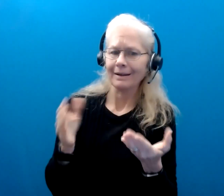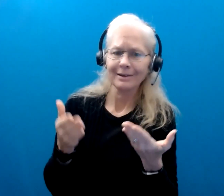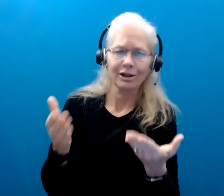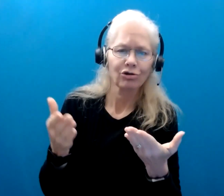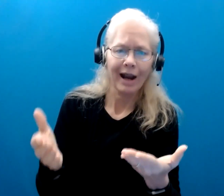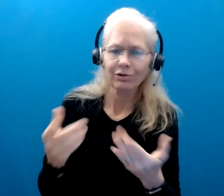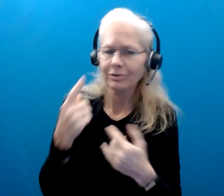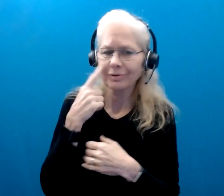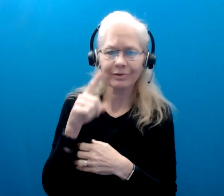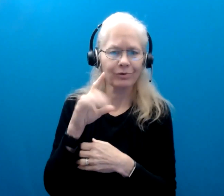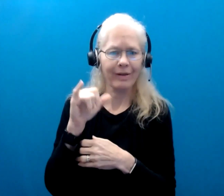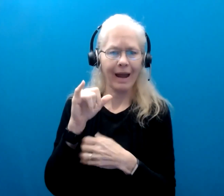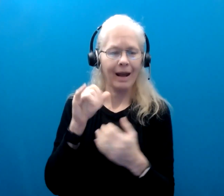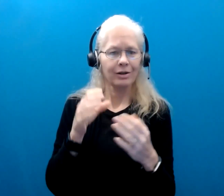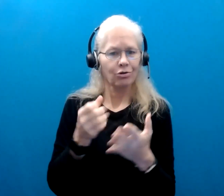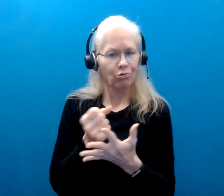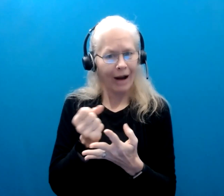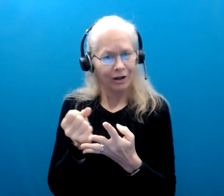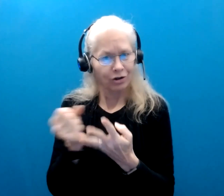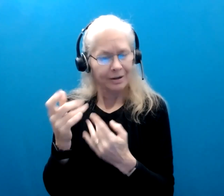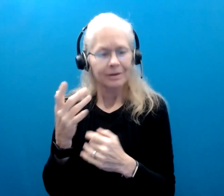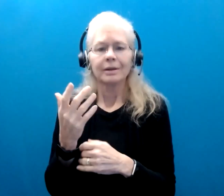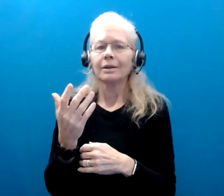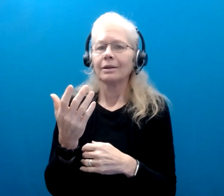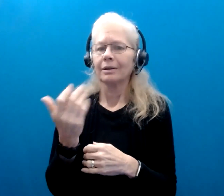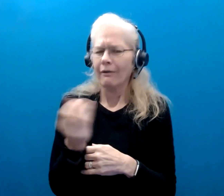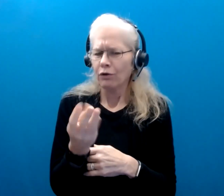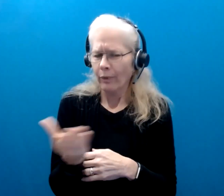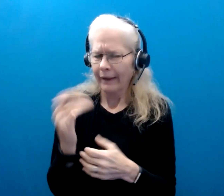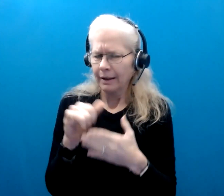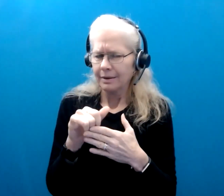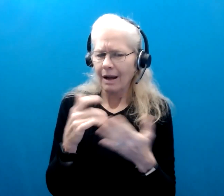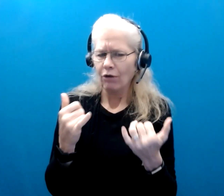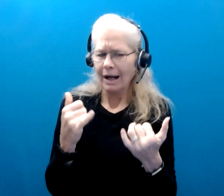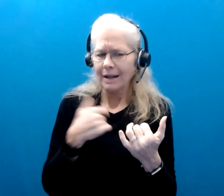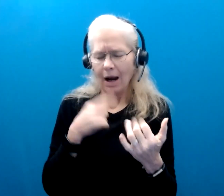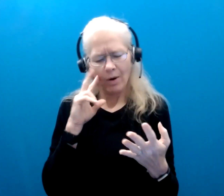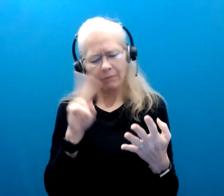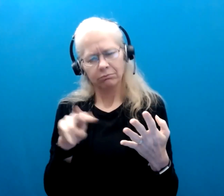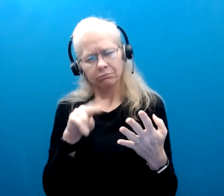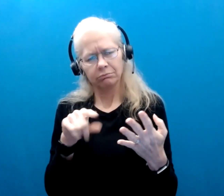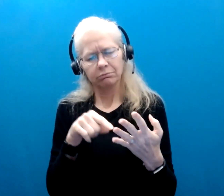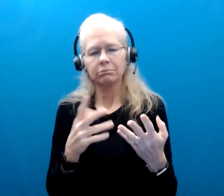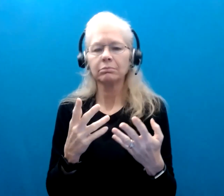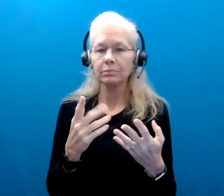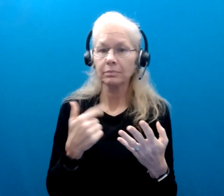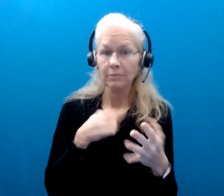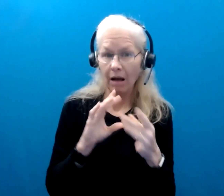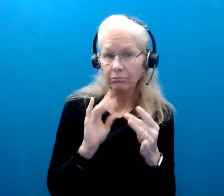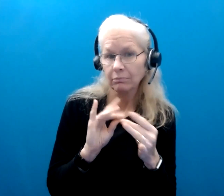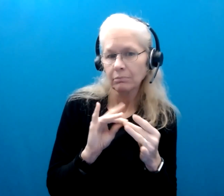So a few items that are standing out to me at the moment are talked a lot about